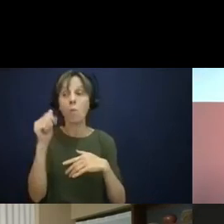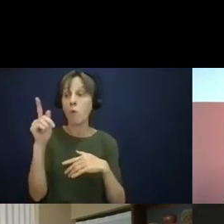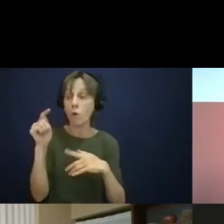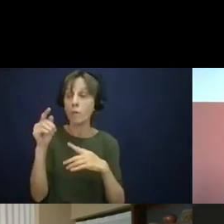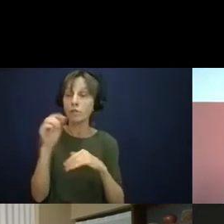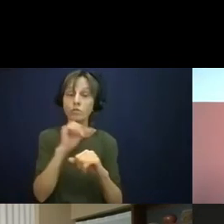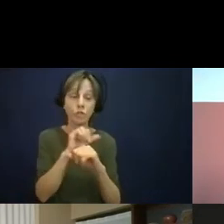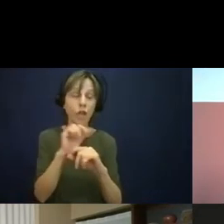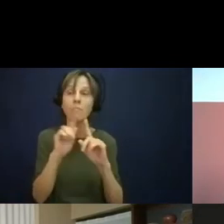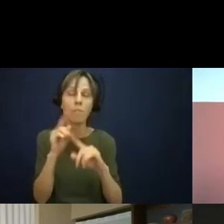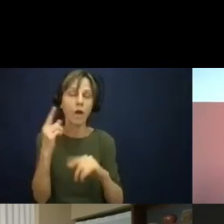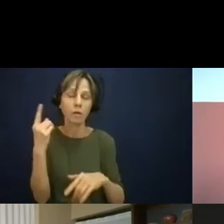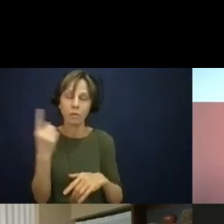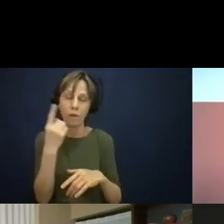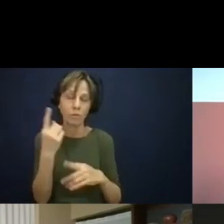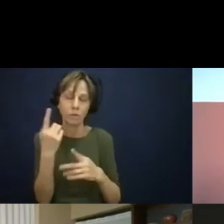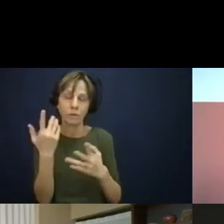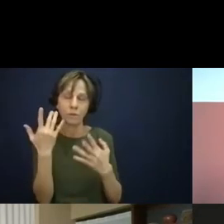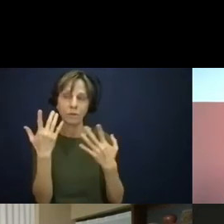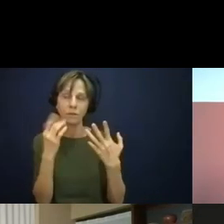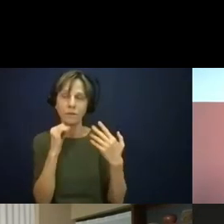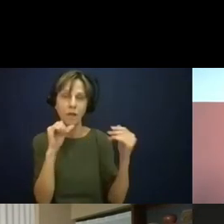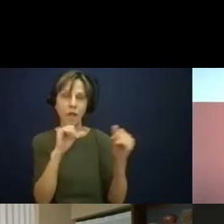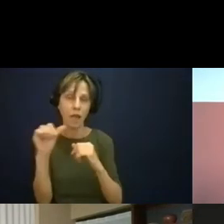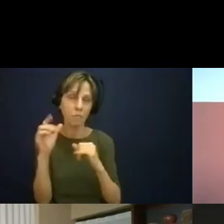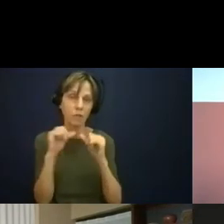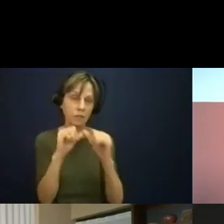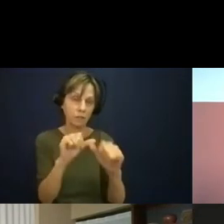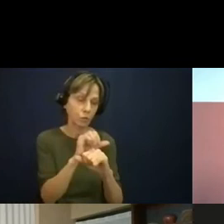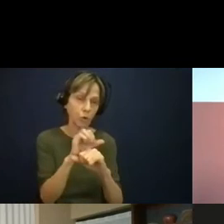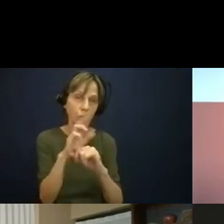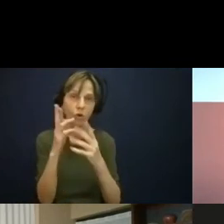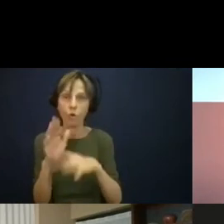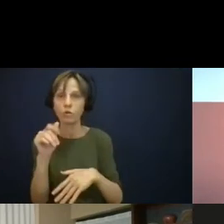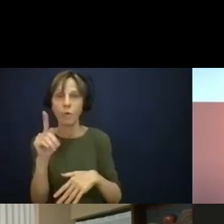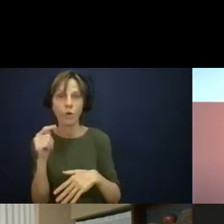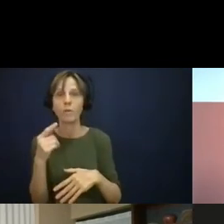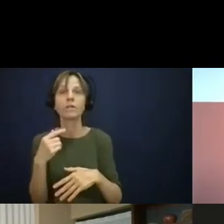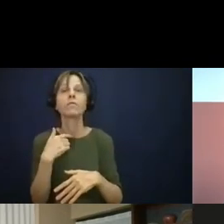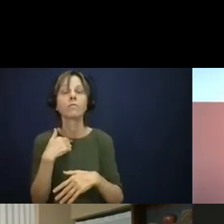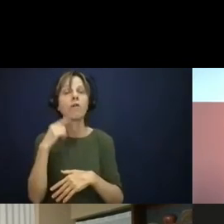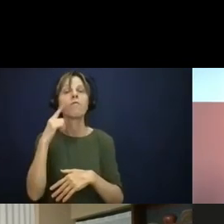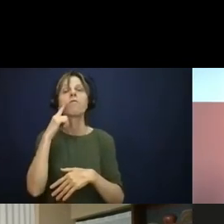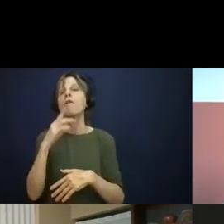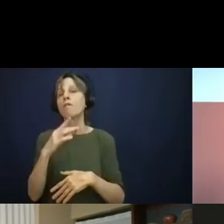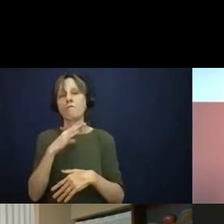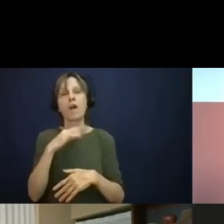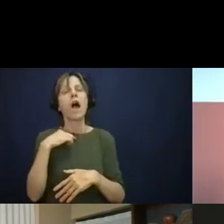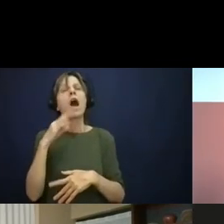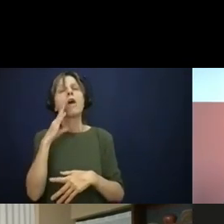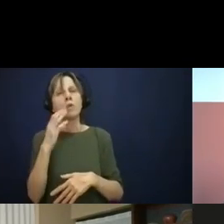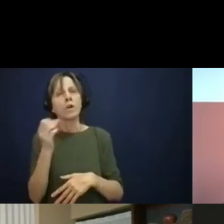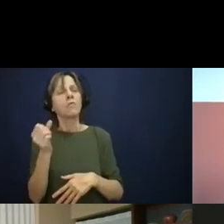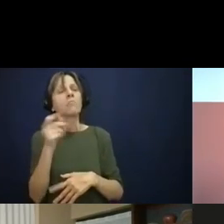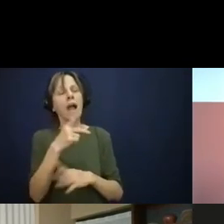like 3 or 4 years and I'm gonna go back to being a welder. But God's like, I was in my addiction and my homelessness I was in my addiction